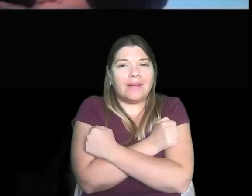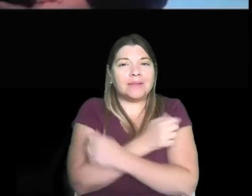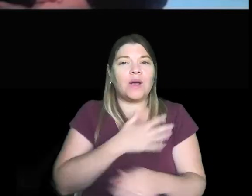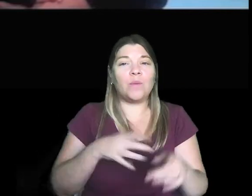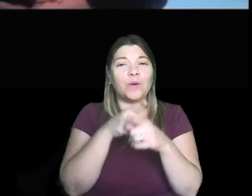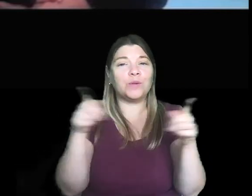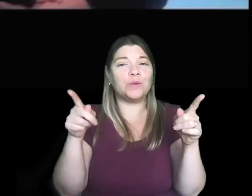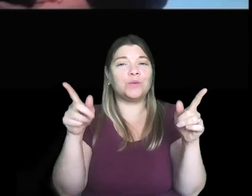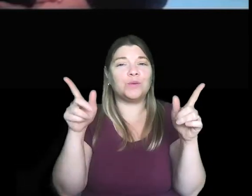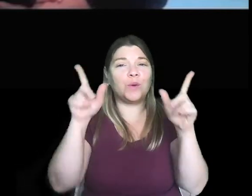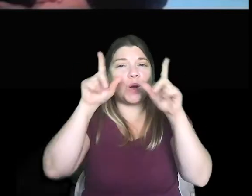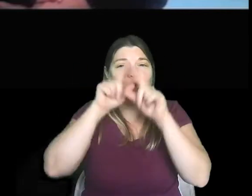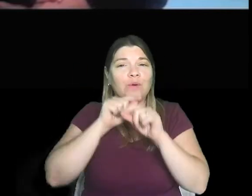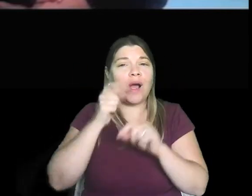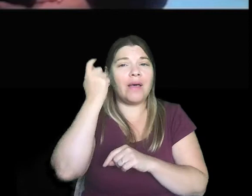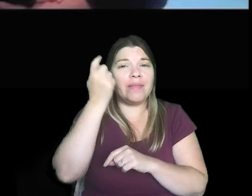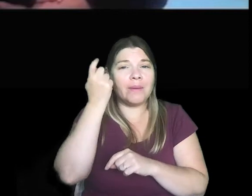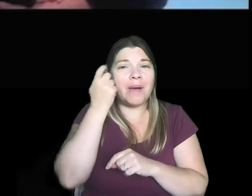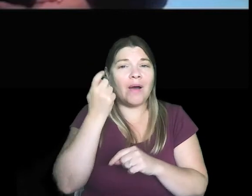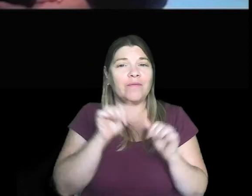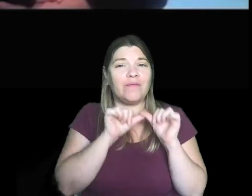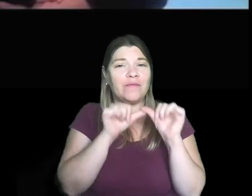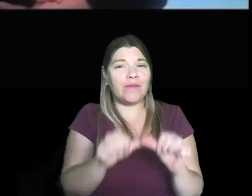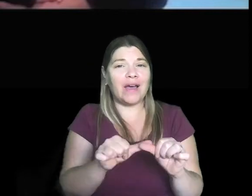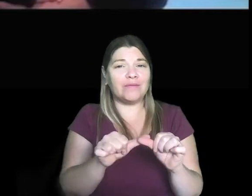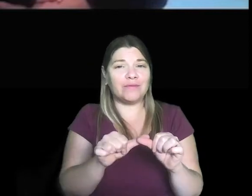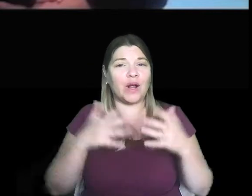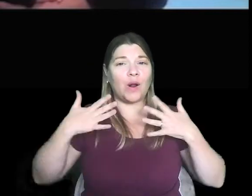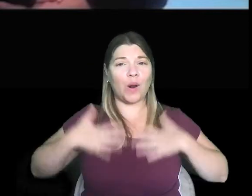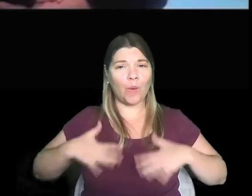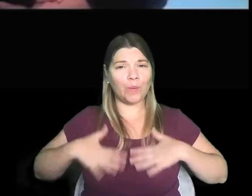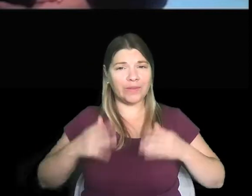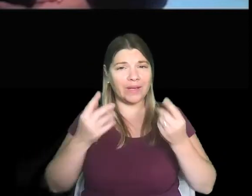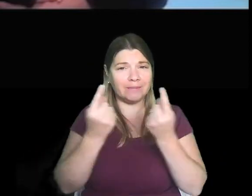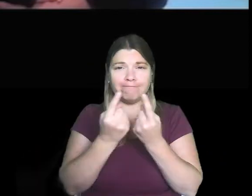your favourite item of clothing. What texture is it?